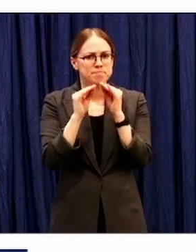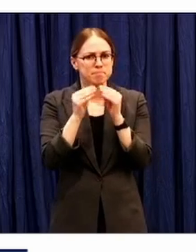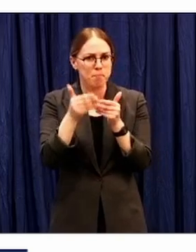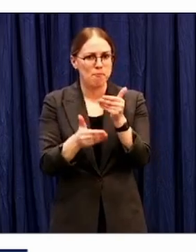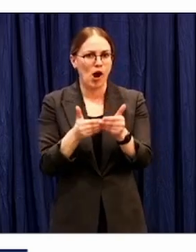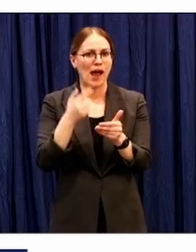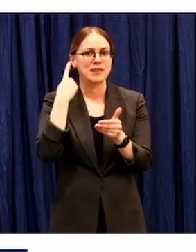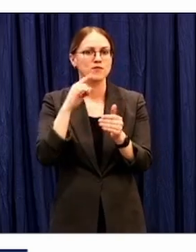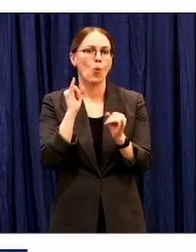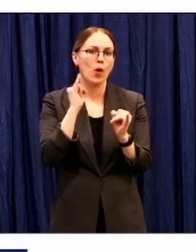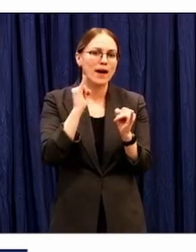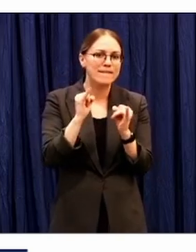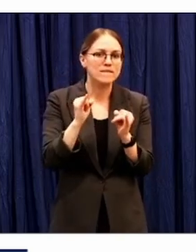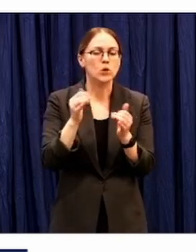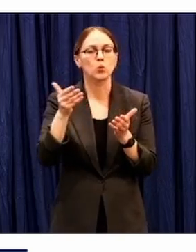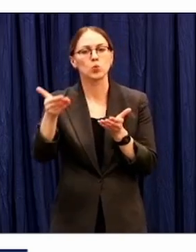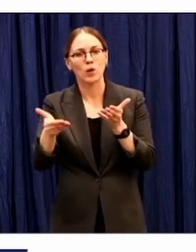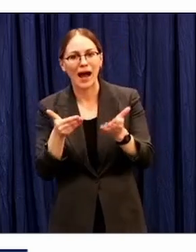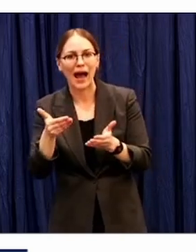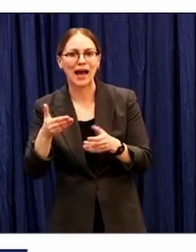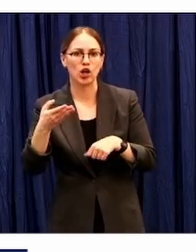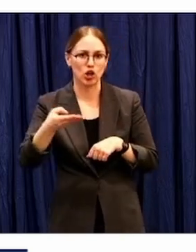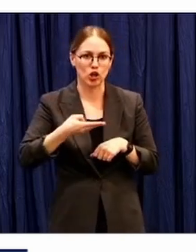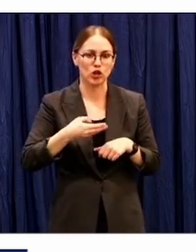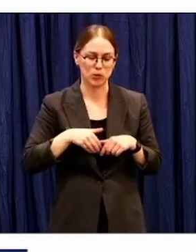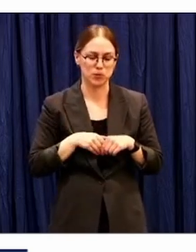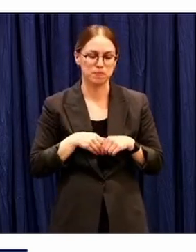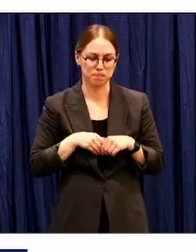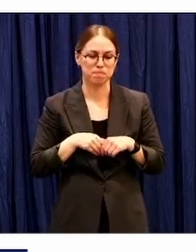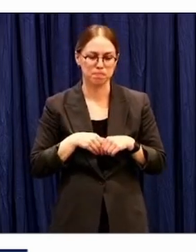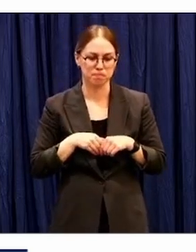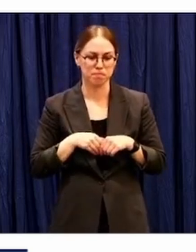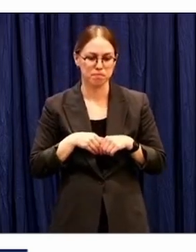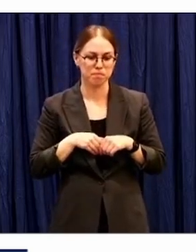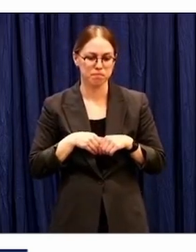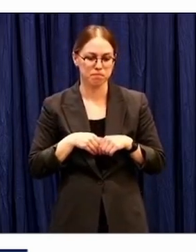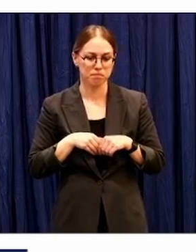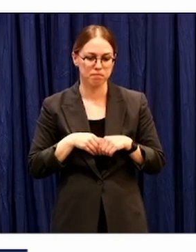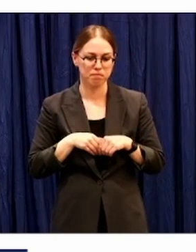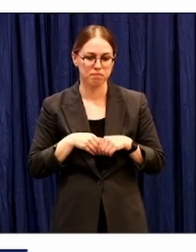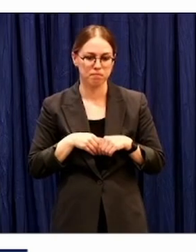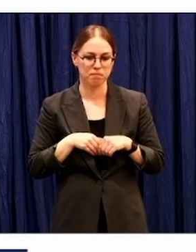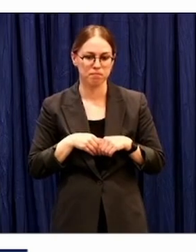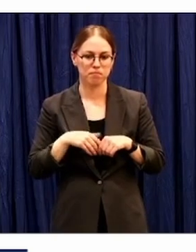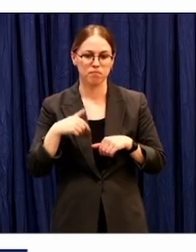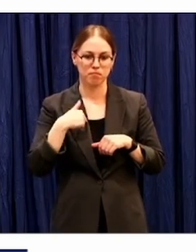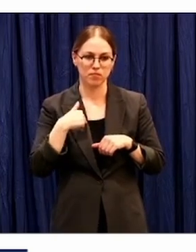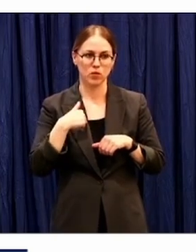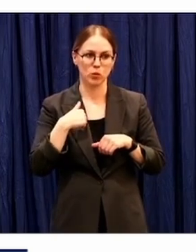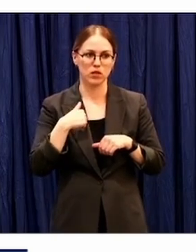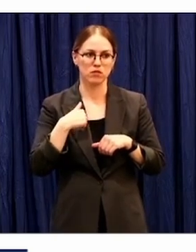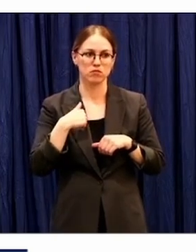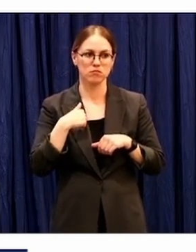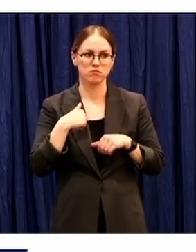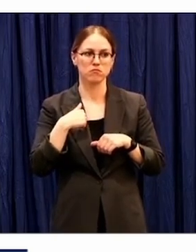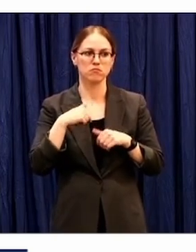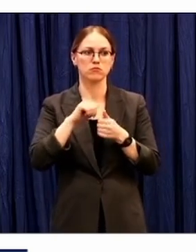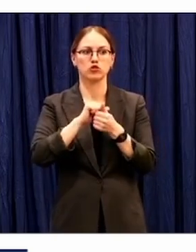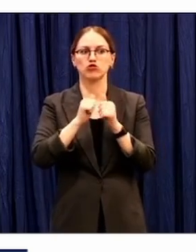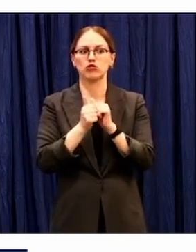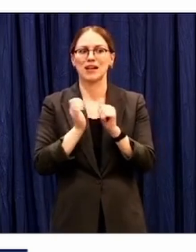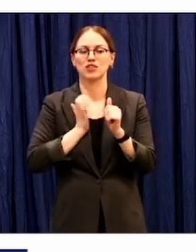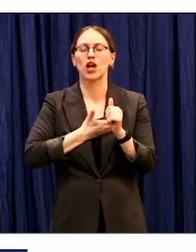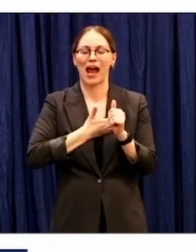intaking requests and tracking our progress, as well as we vastly expanded our team from 2 testers to